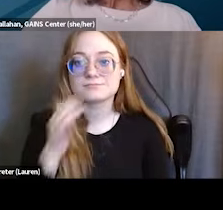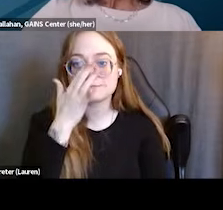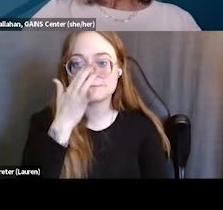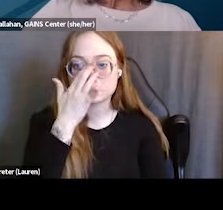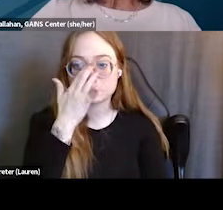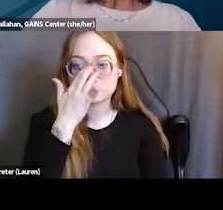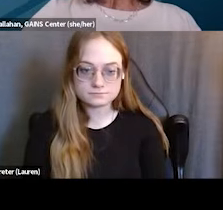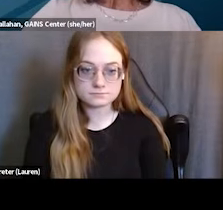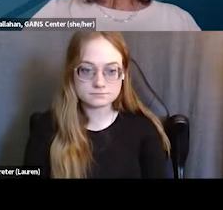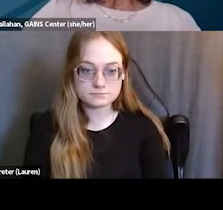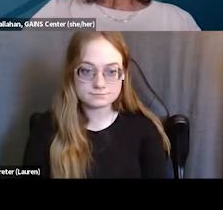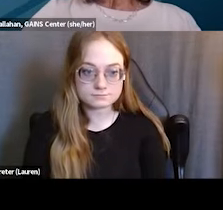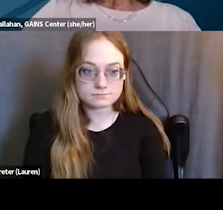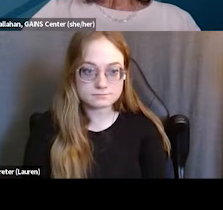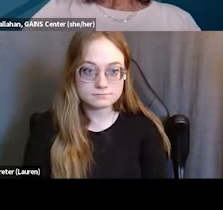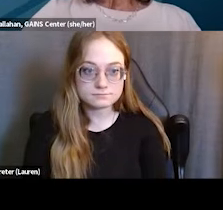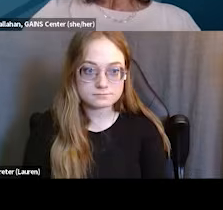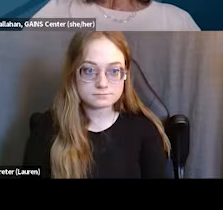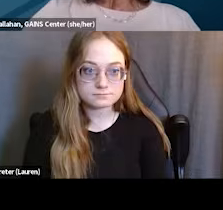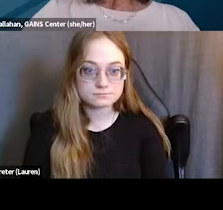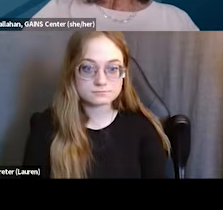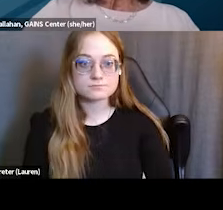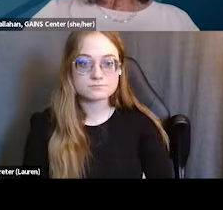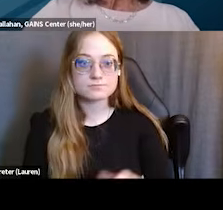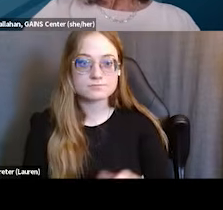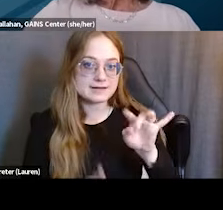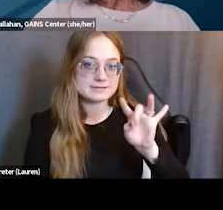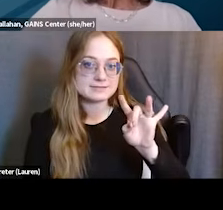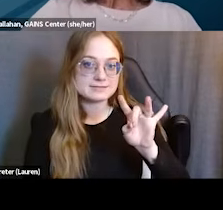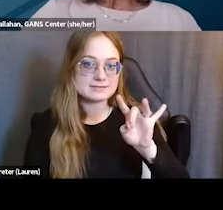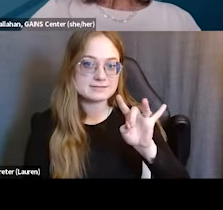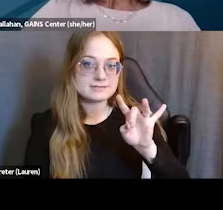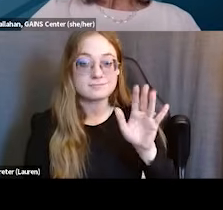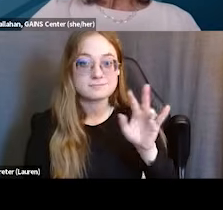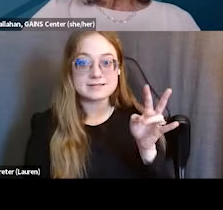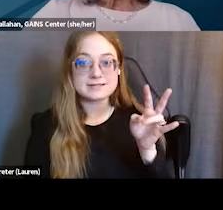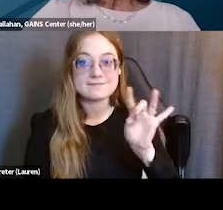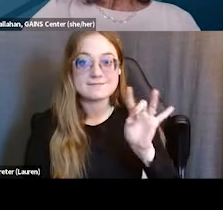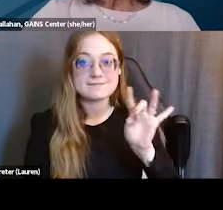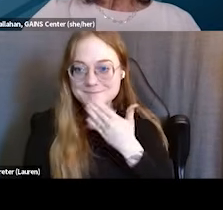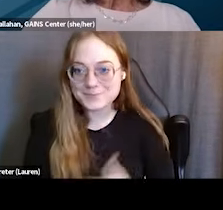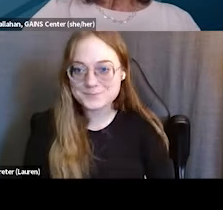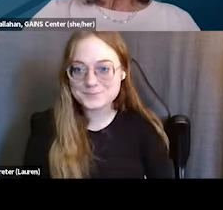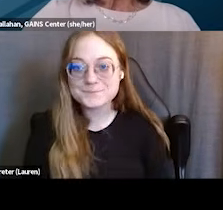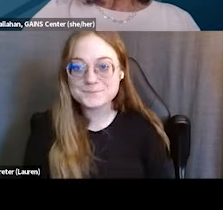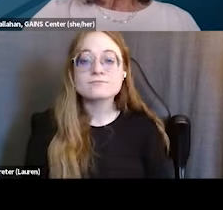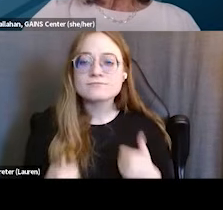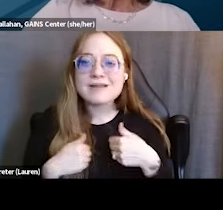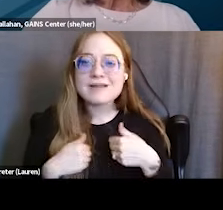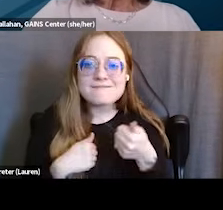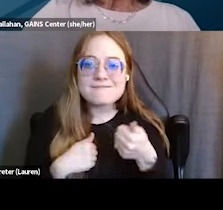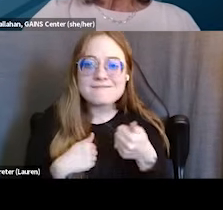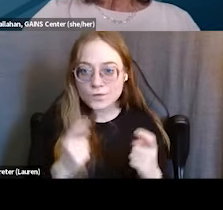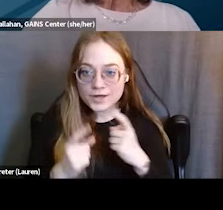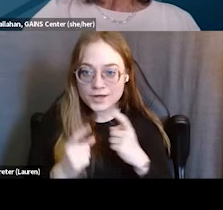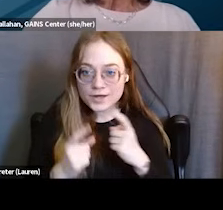If you are slide 78, please. Thank you. So if you have any questions as you